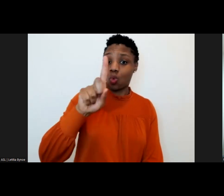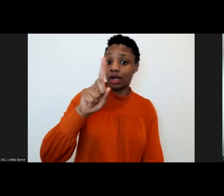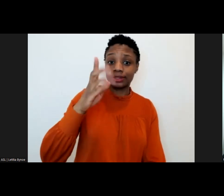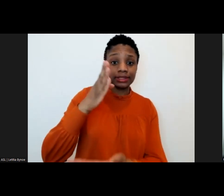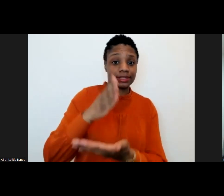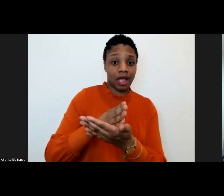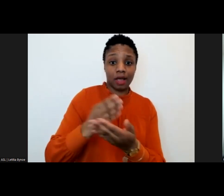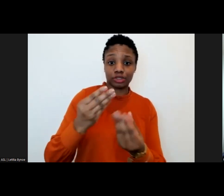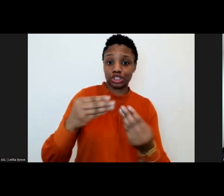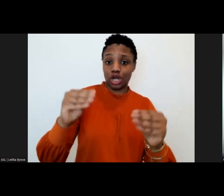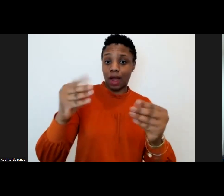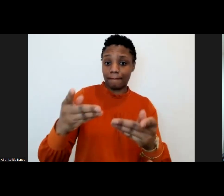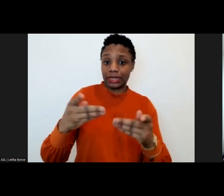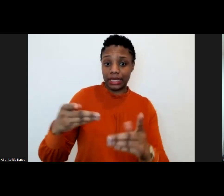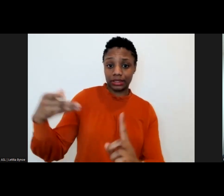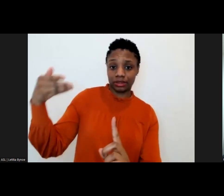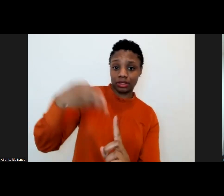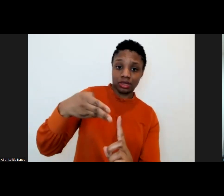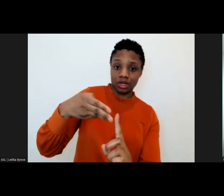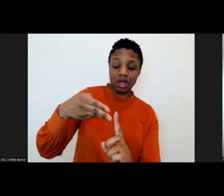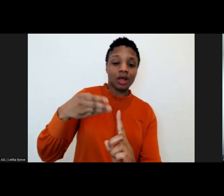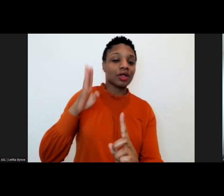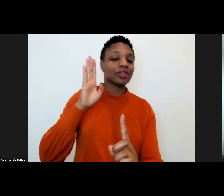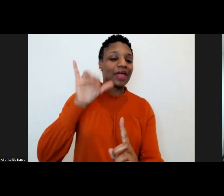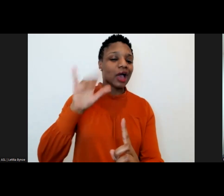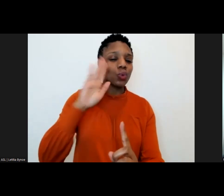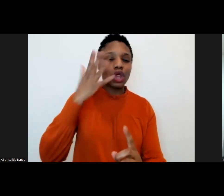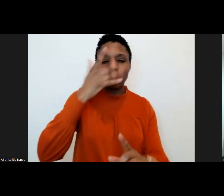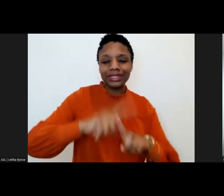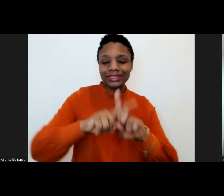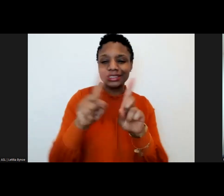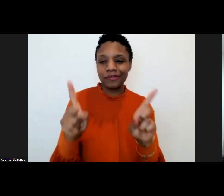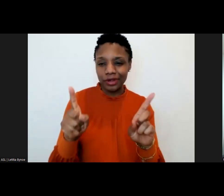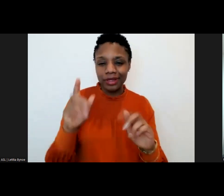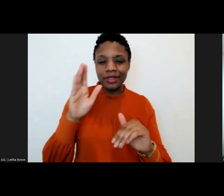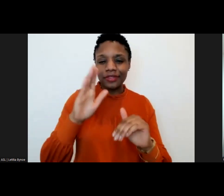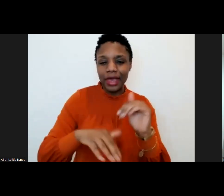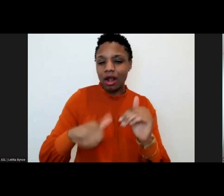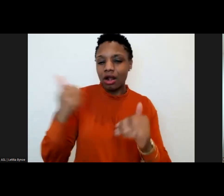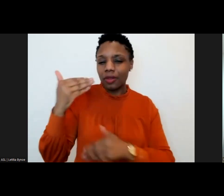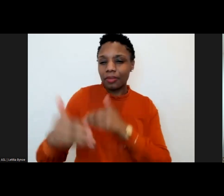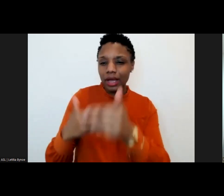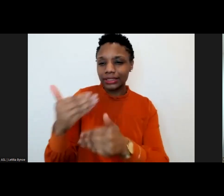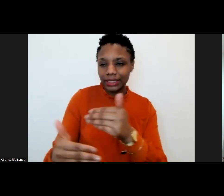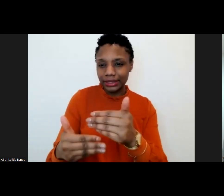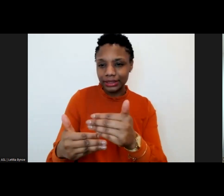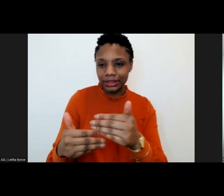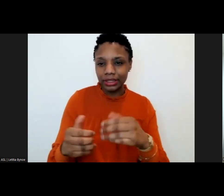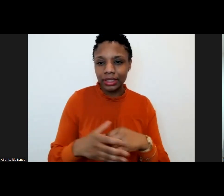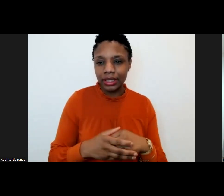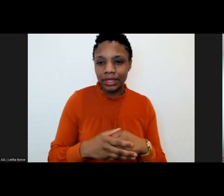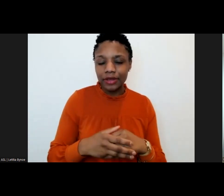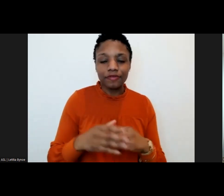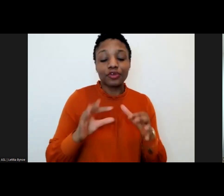process, that's going to look a lot different. How you set up the engagement process will look a lot different than how you might set up the